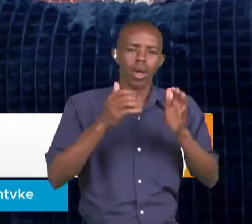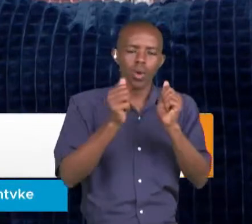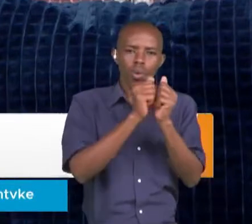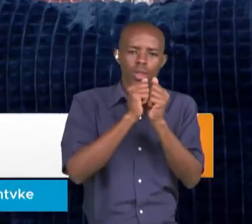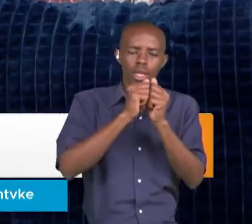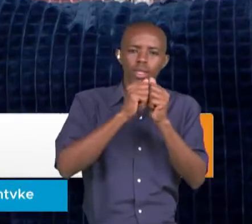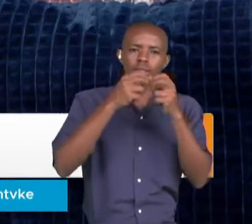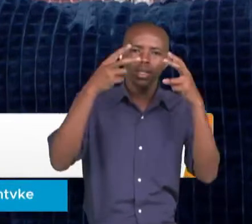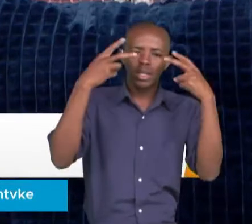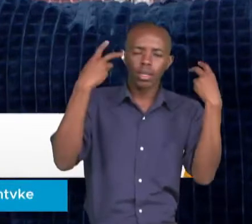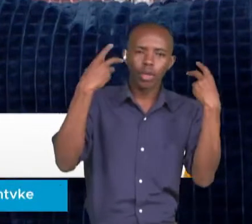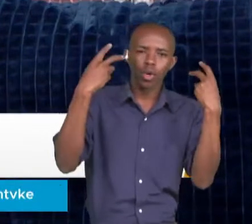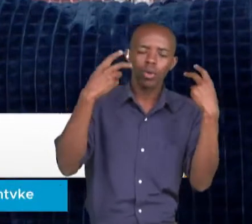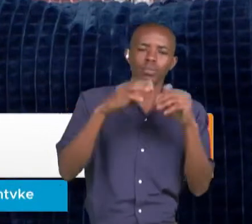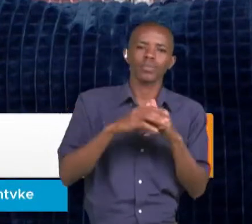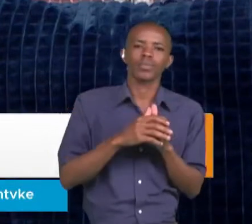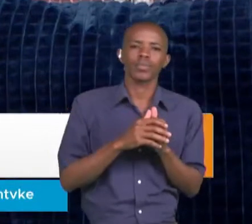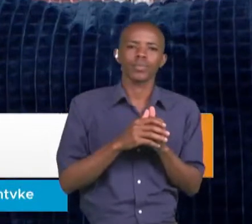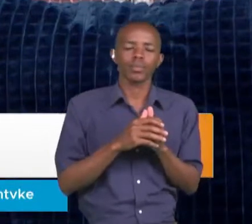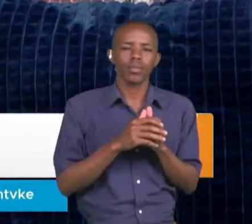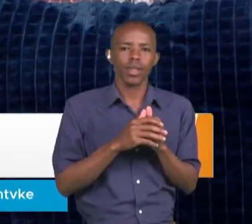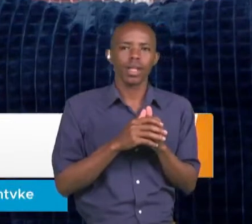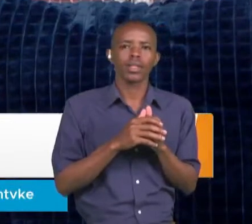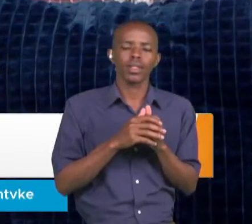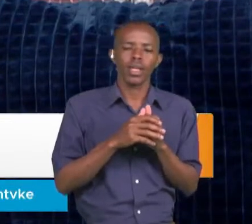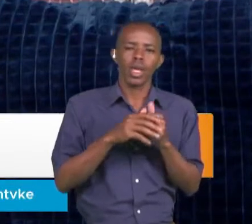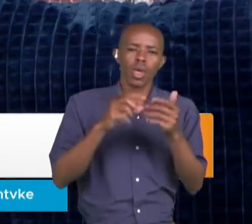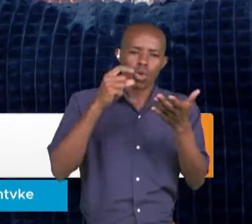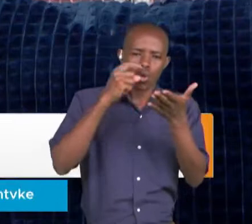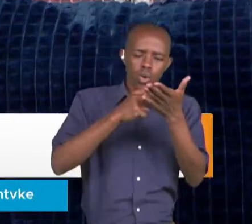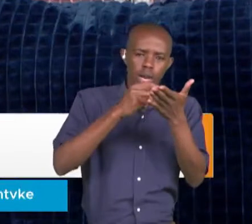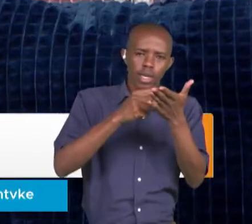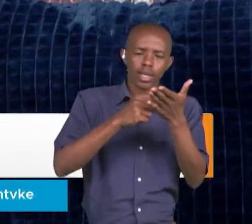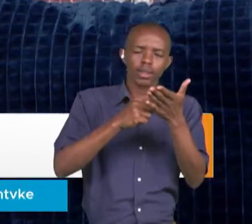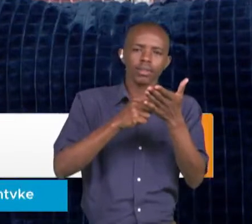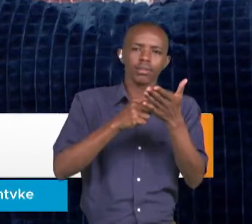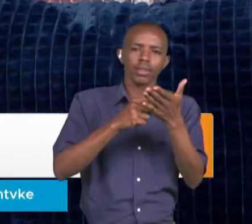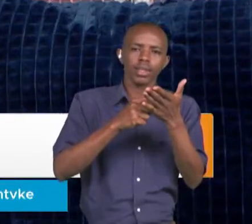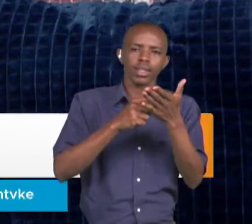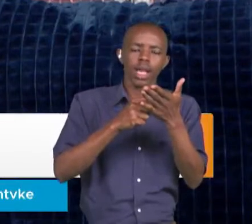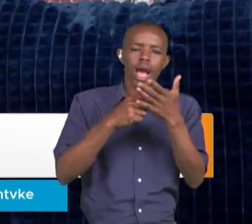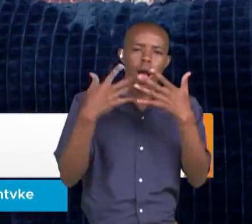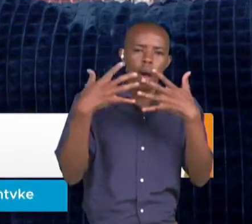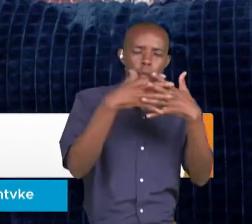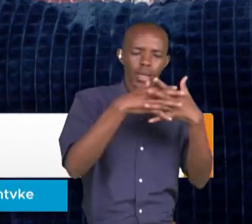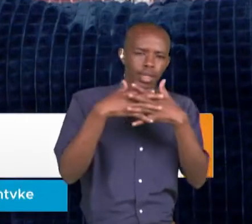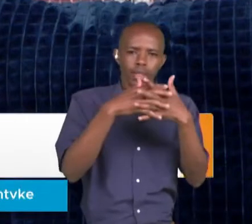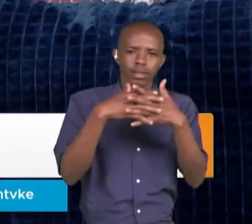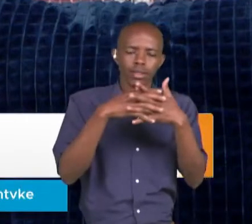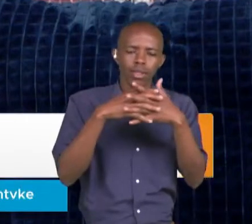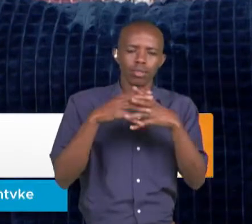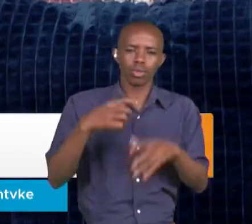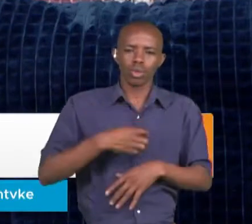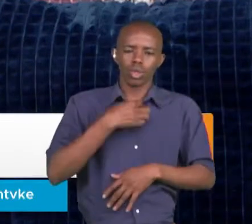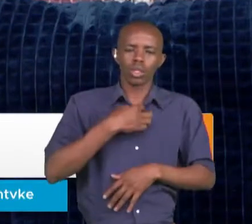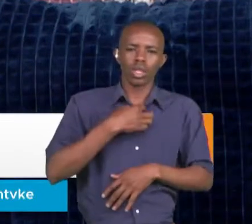and the terror gangs. Mm-hmm. Uganda pursued the kidnappings of the American tourist. Okay. And I think in